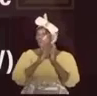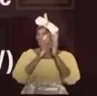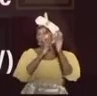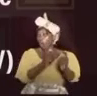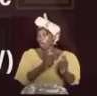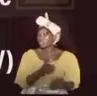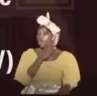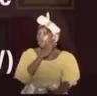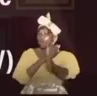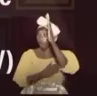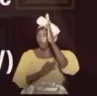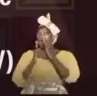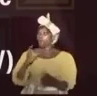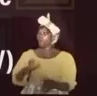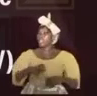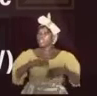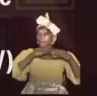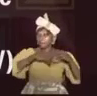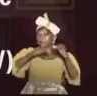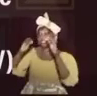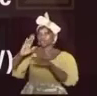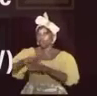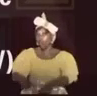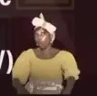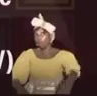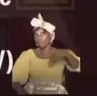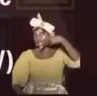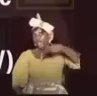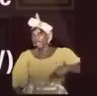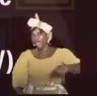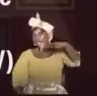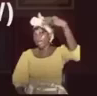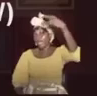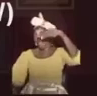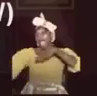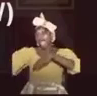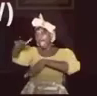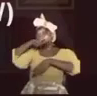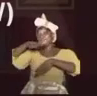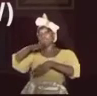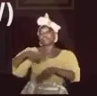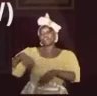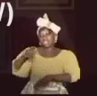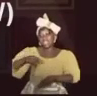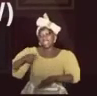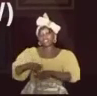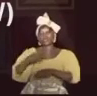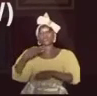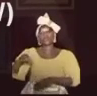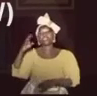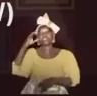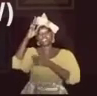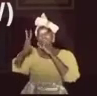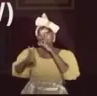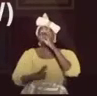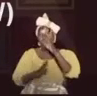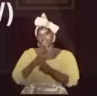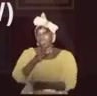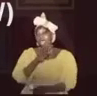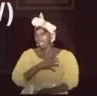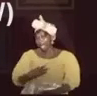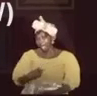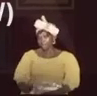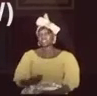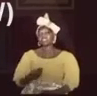set thee on high above all the nations of the earth. Verse 2, and all these blessings will come upon you and